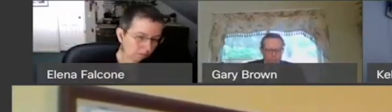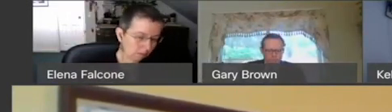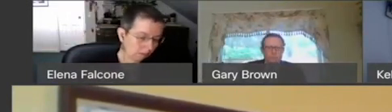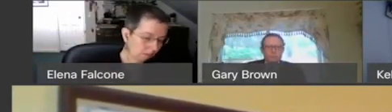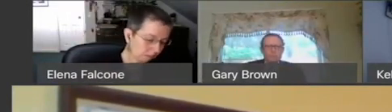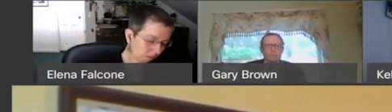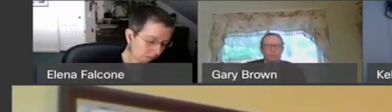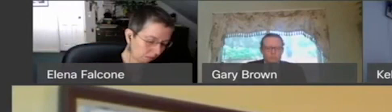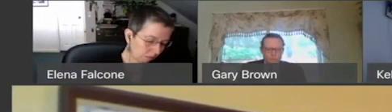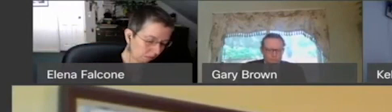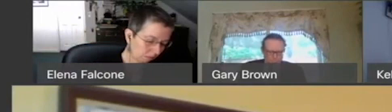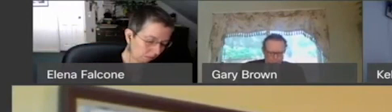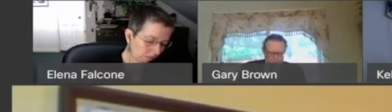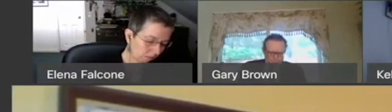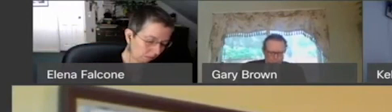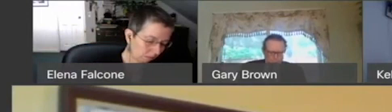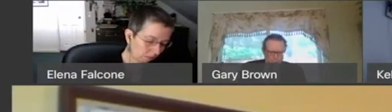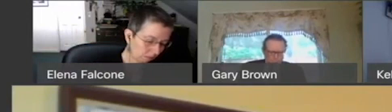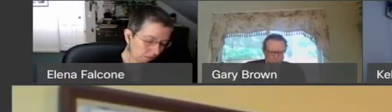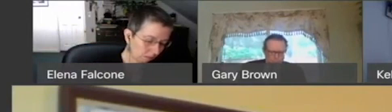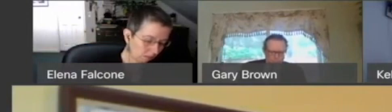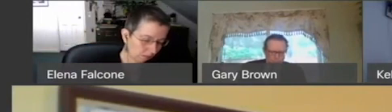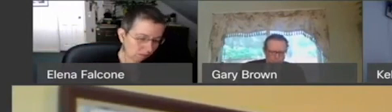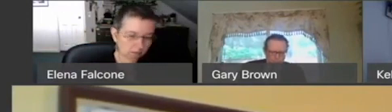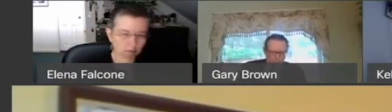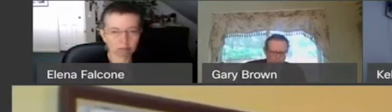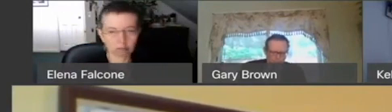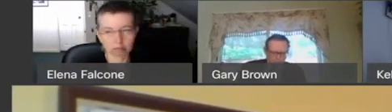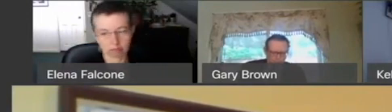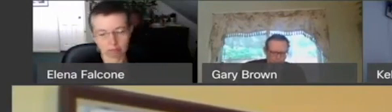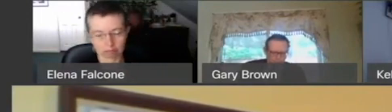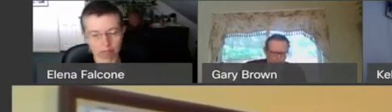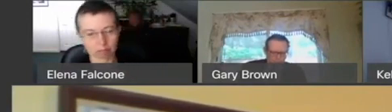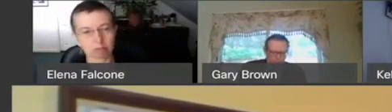has a little vent on the side. Those are letting air out. That's what we want